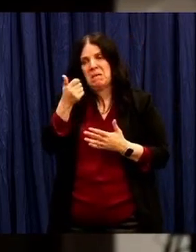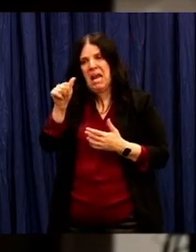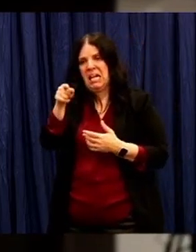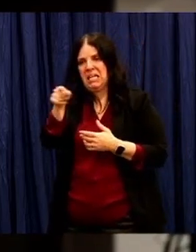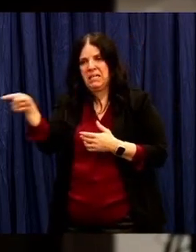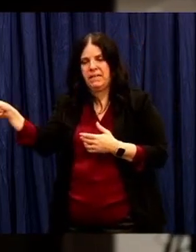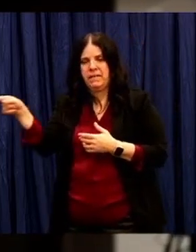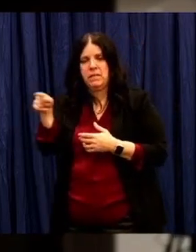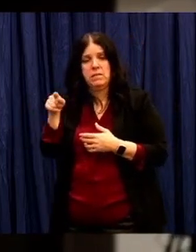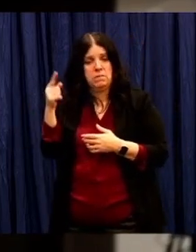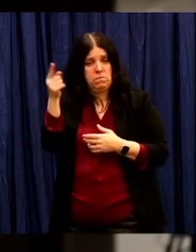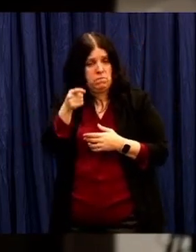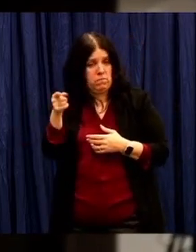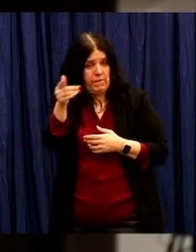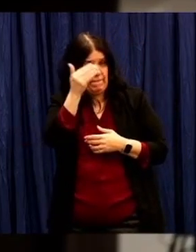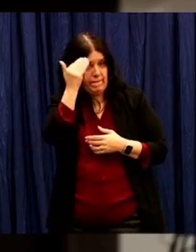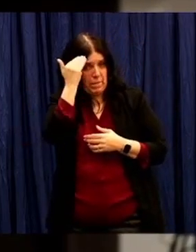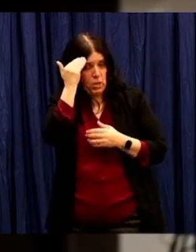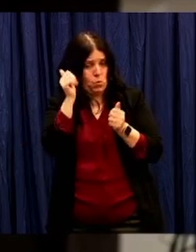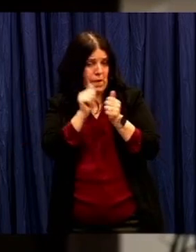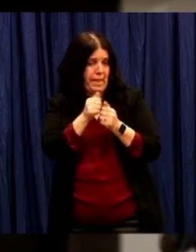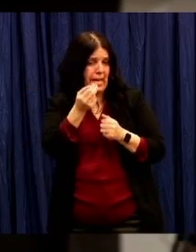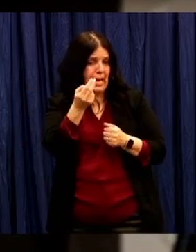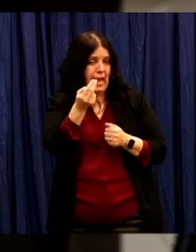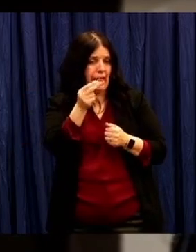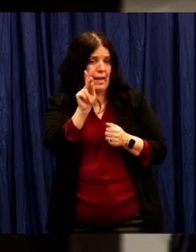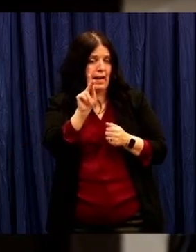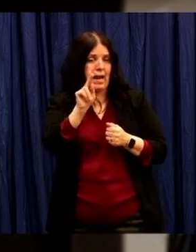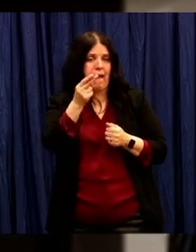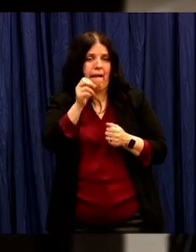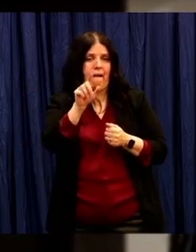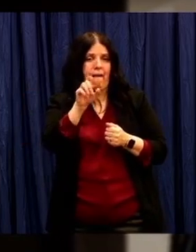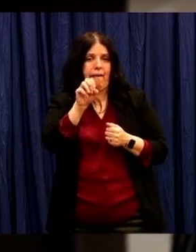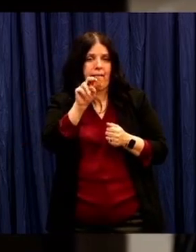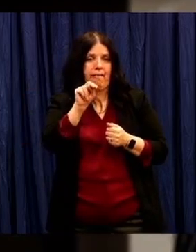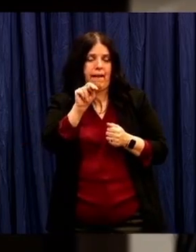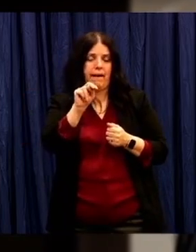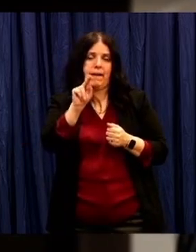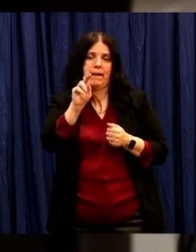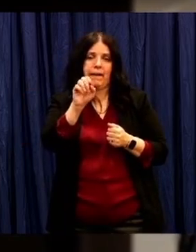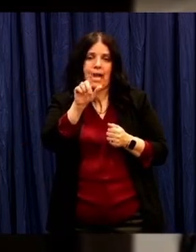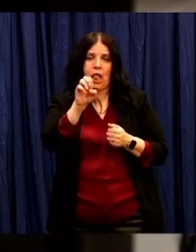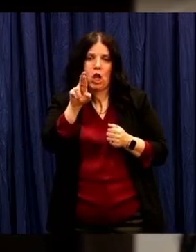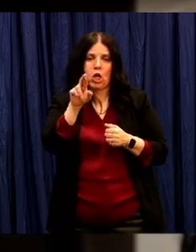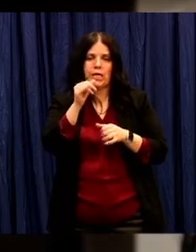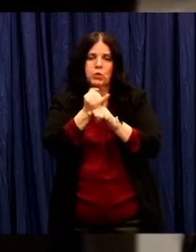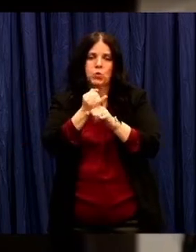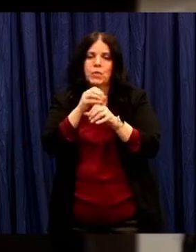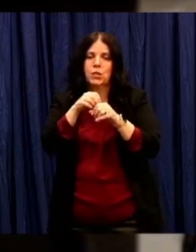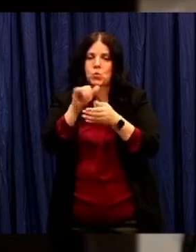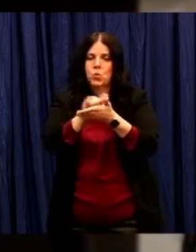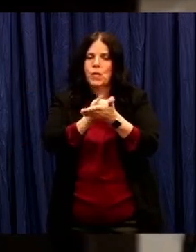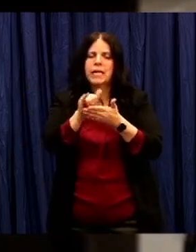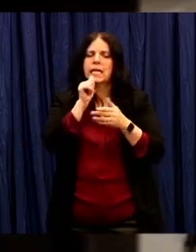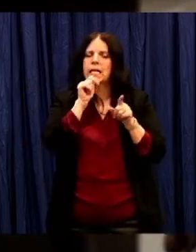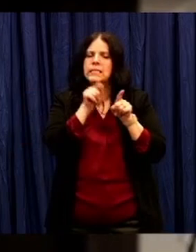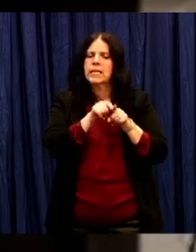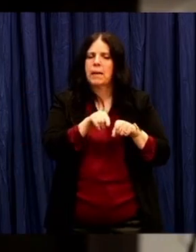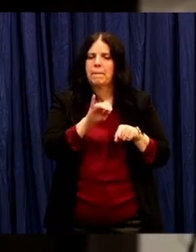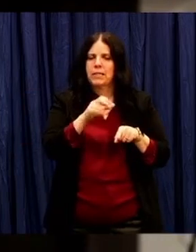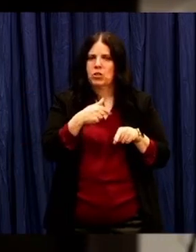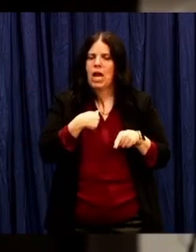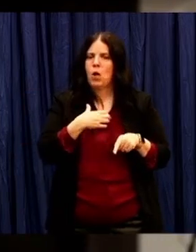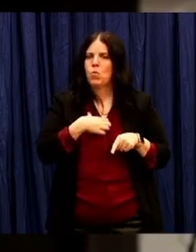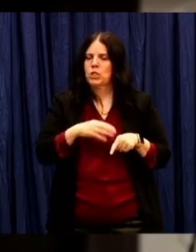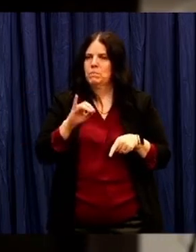heard of the Helen Keller Institute in New York? It's not like the one in Michigan. I would love to